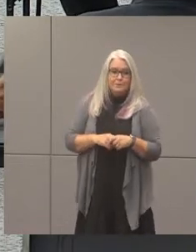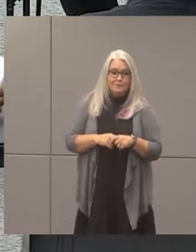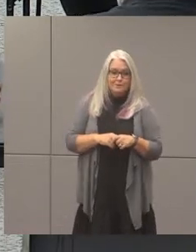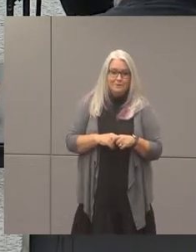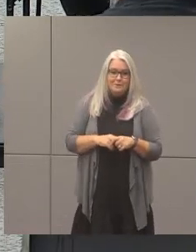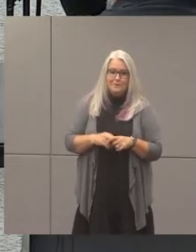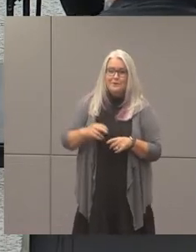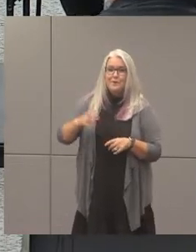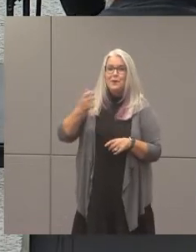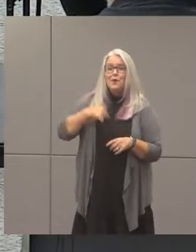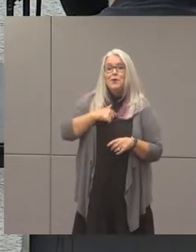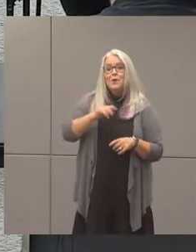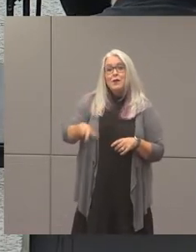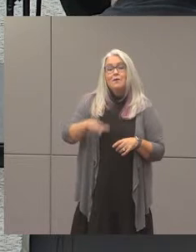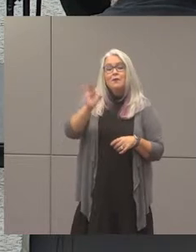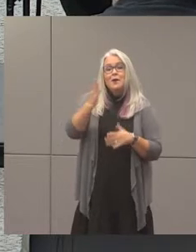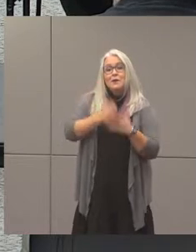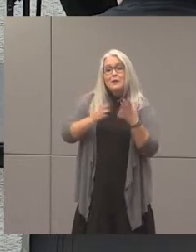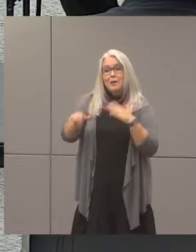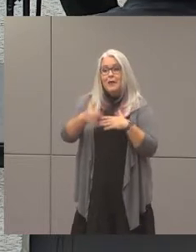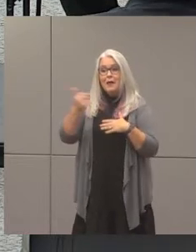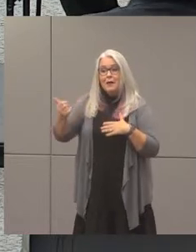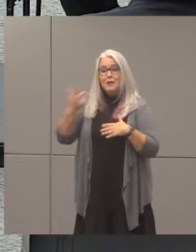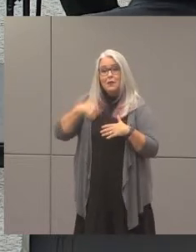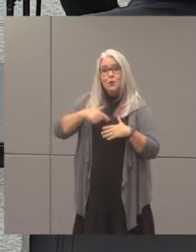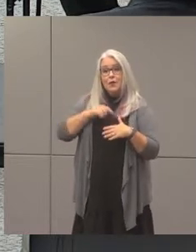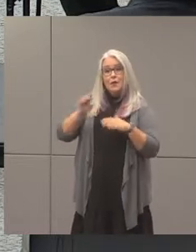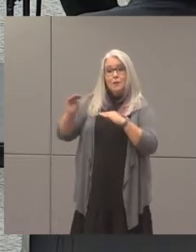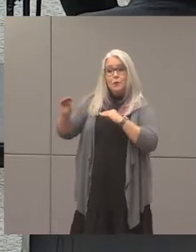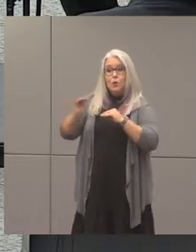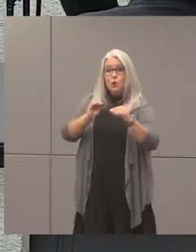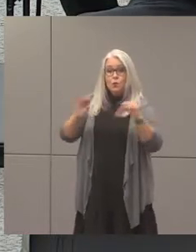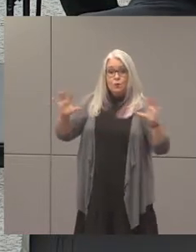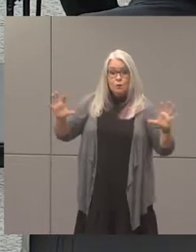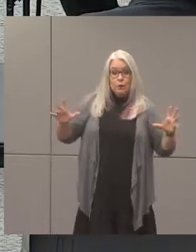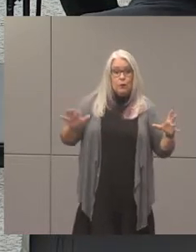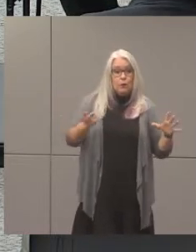And we found something else, or we pooled together with other colleges.